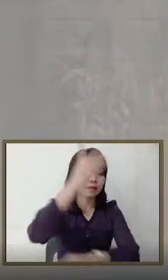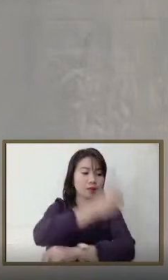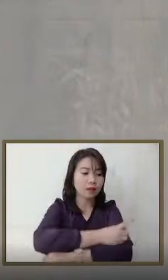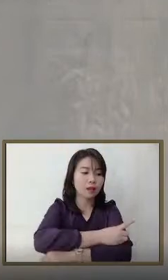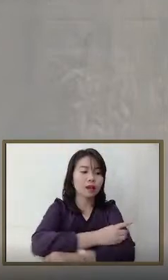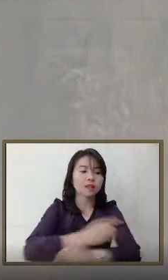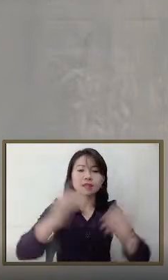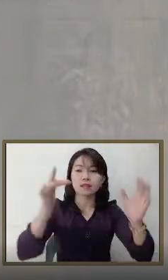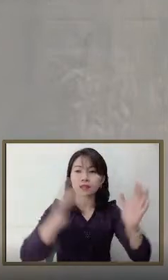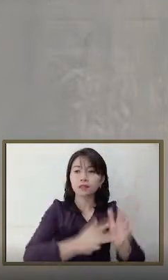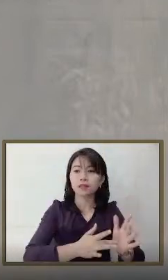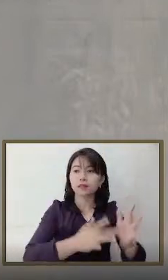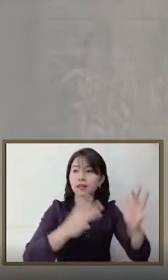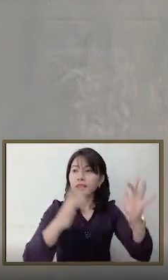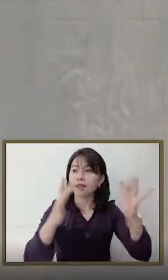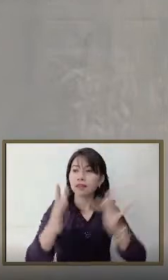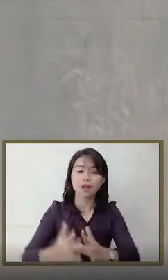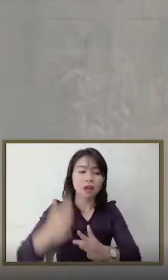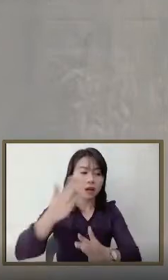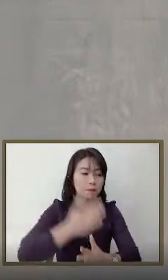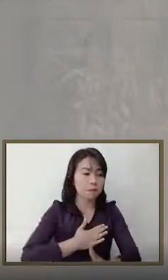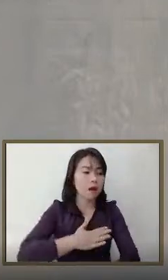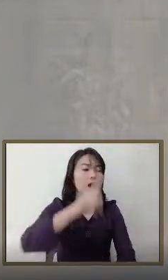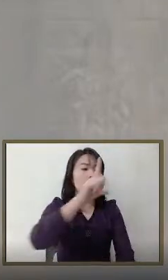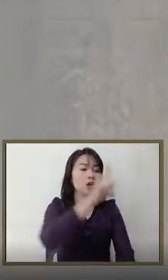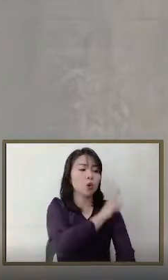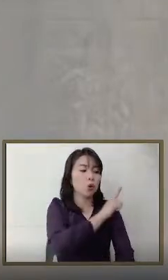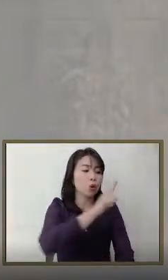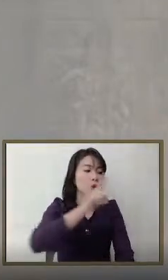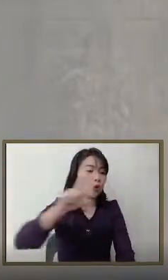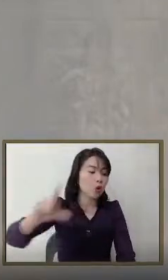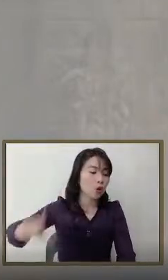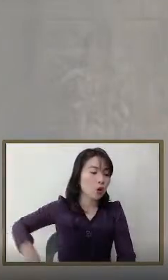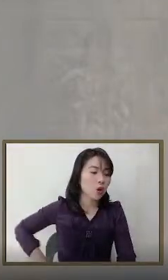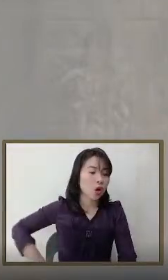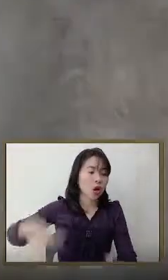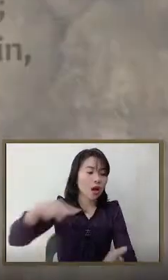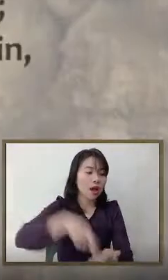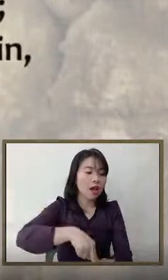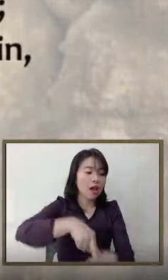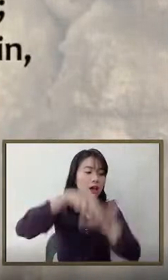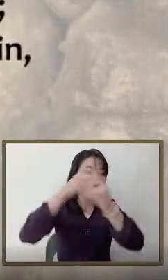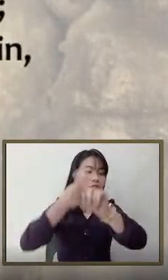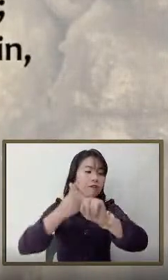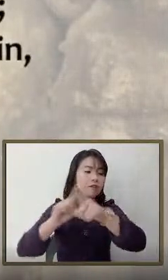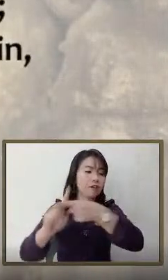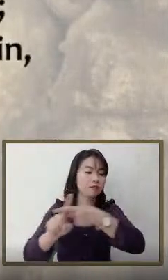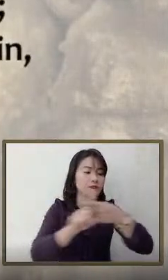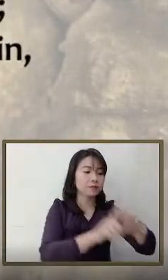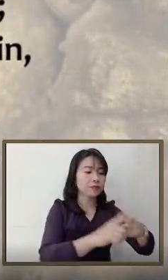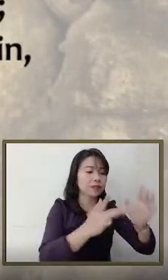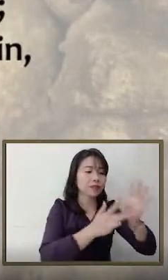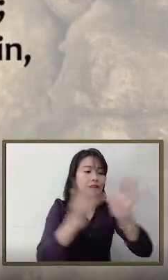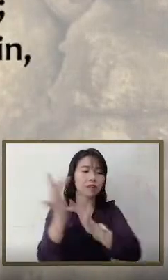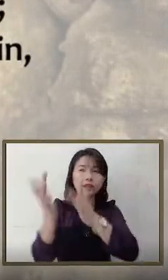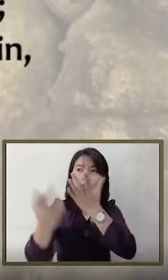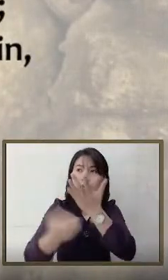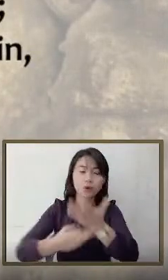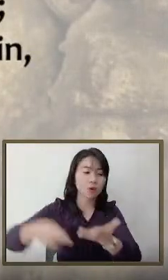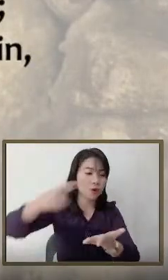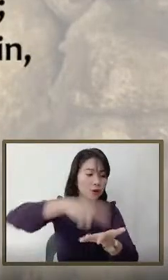coming day, Jesus my Lord. Up from the grave